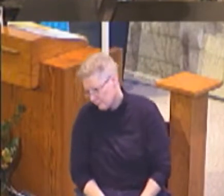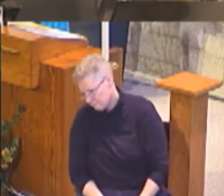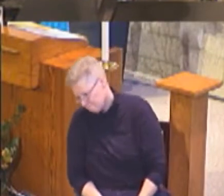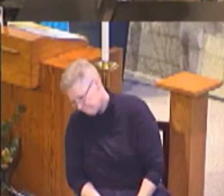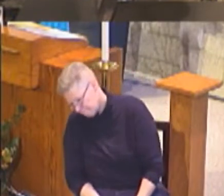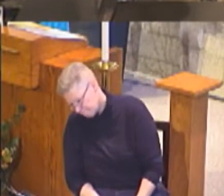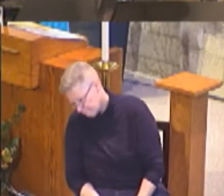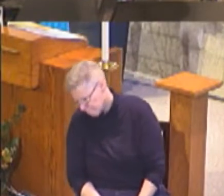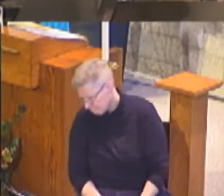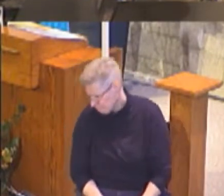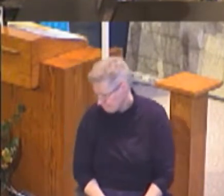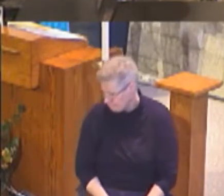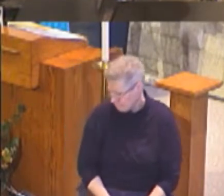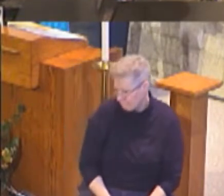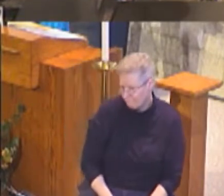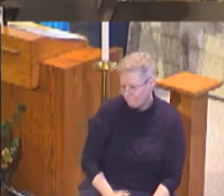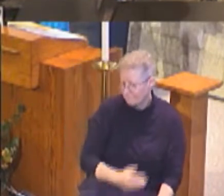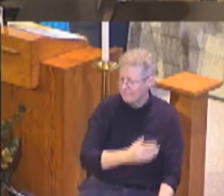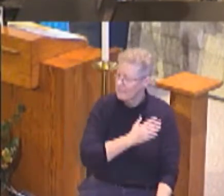fire and have the